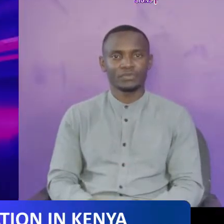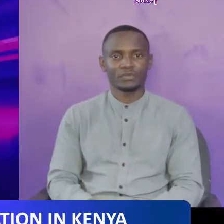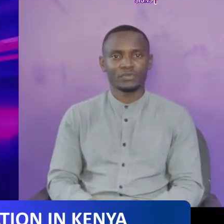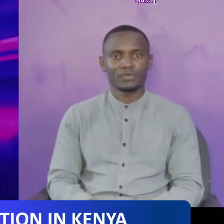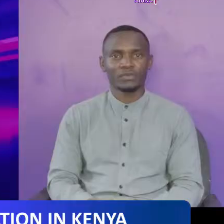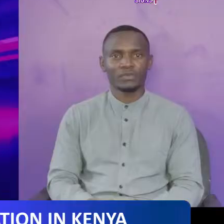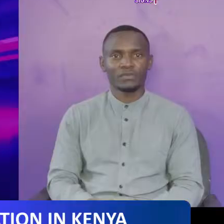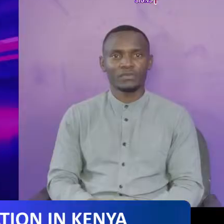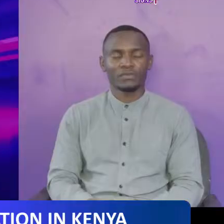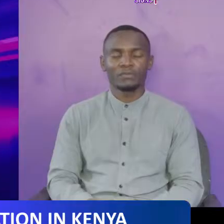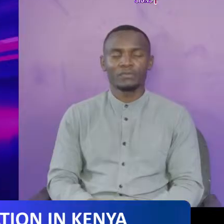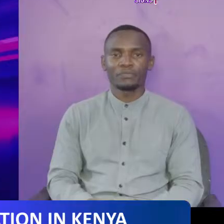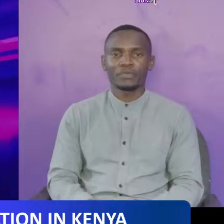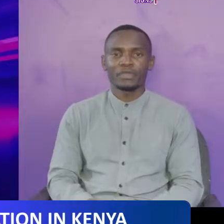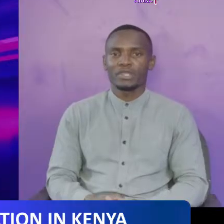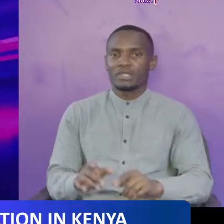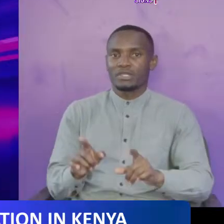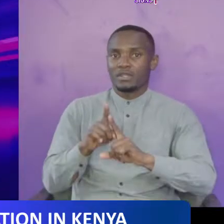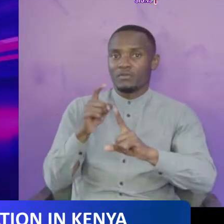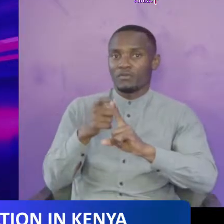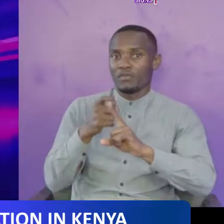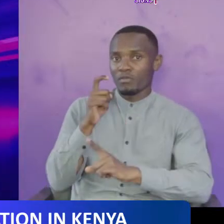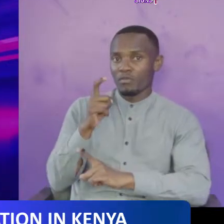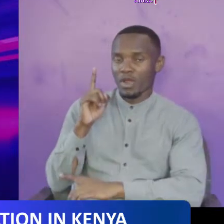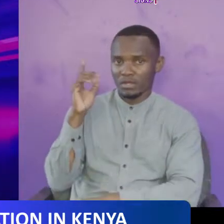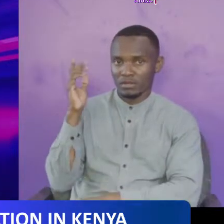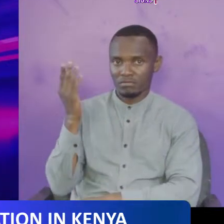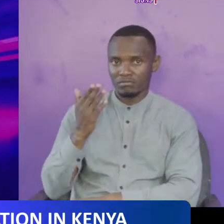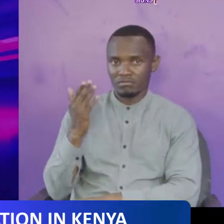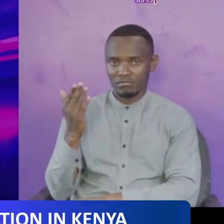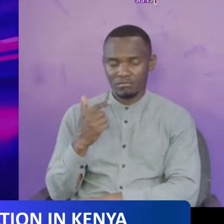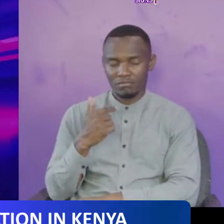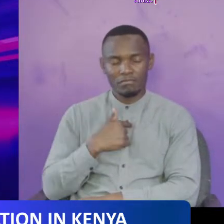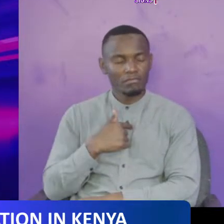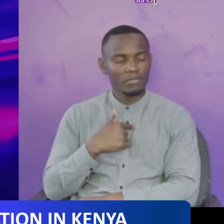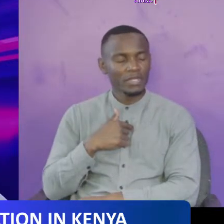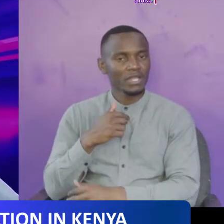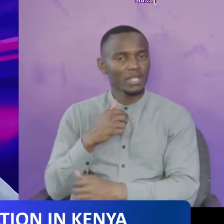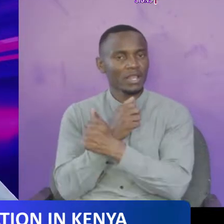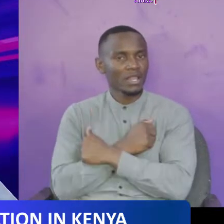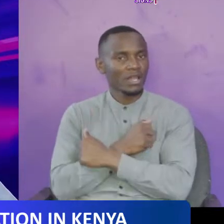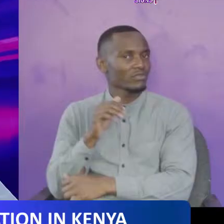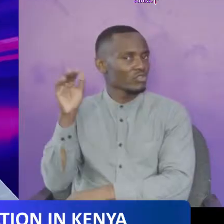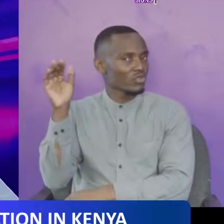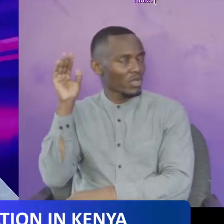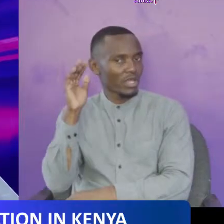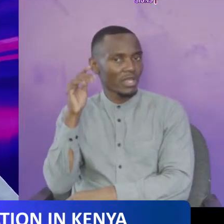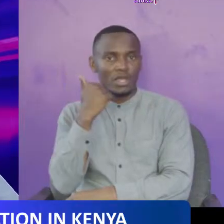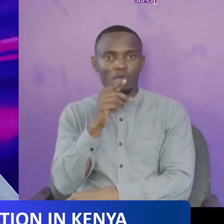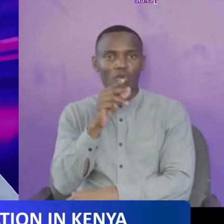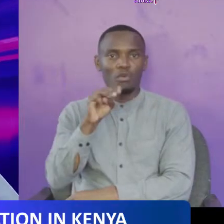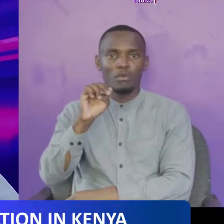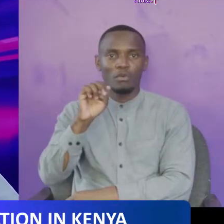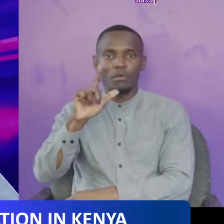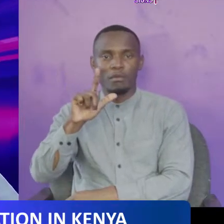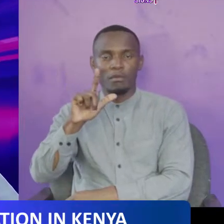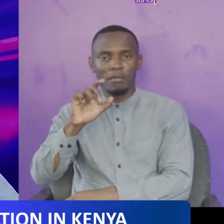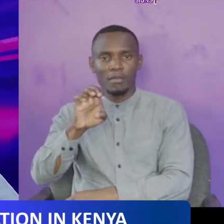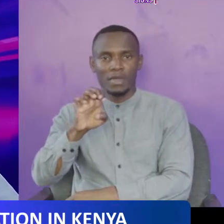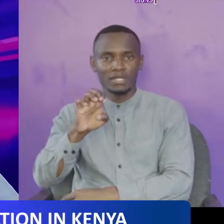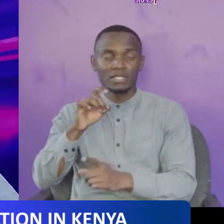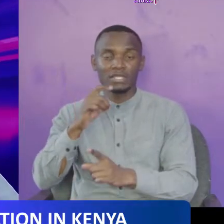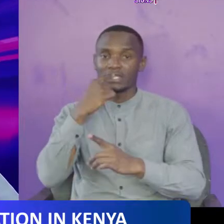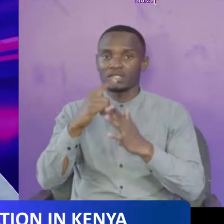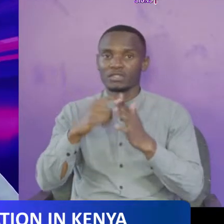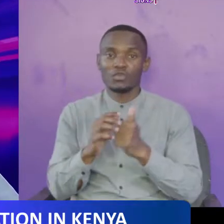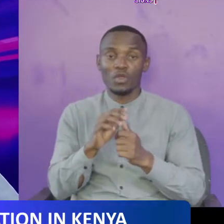it's really someone, but I like to listen to Miles Monroe, the late. Awesome. And he said that when a manufacturer manufactures